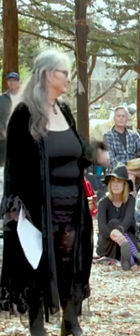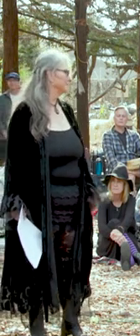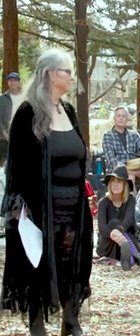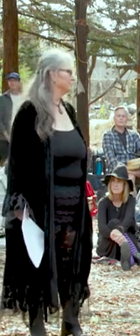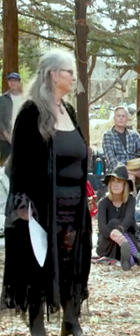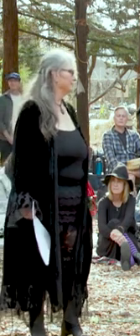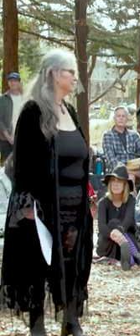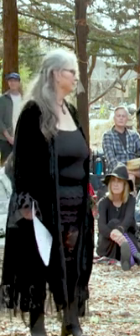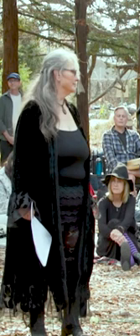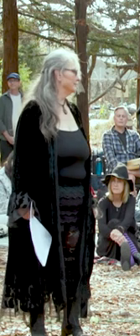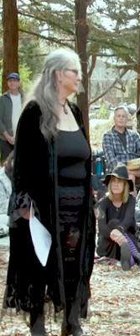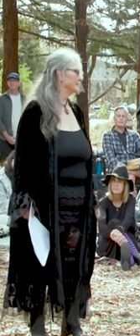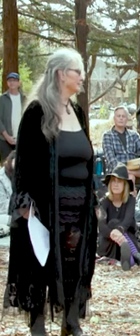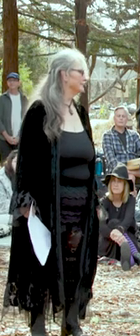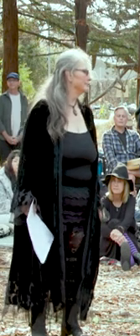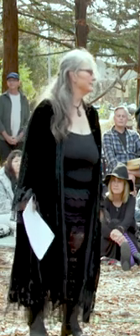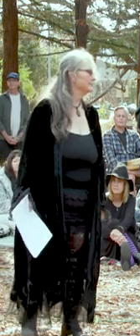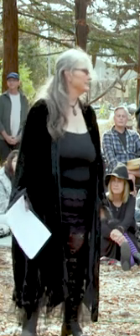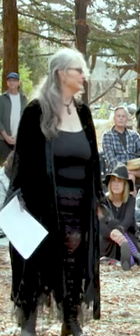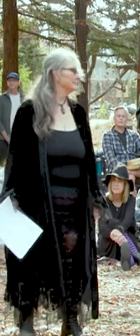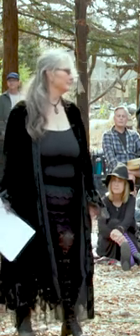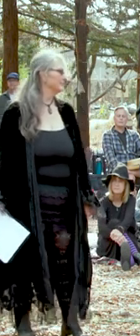Almira Jean Wincoop,